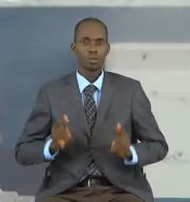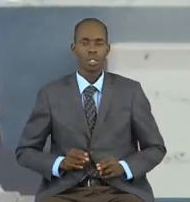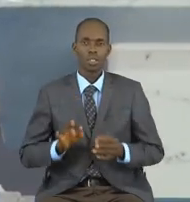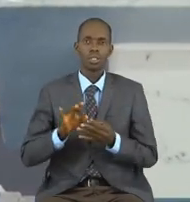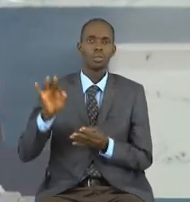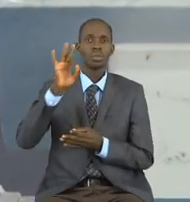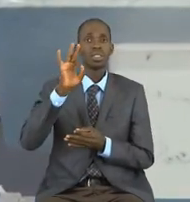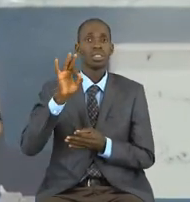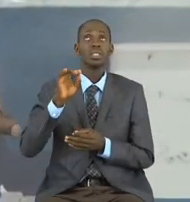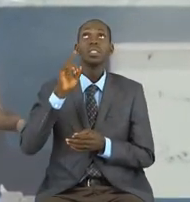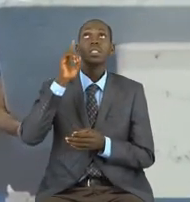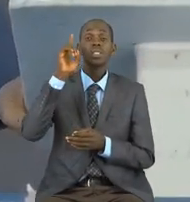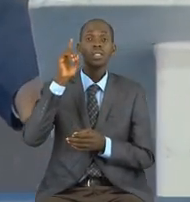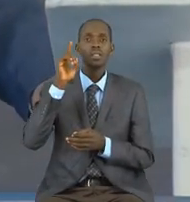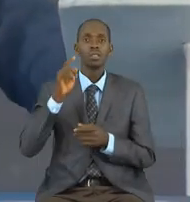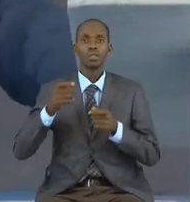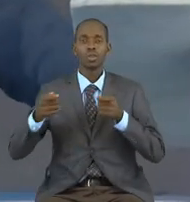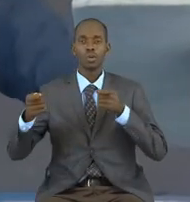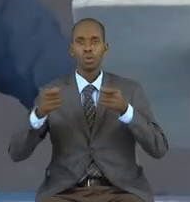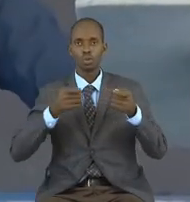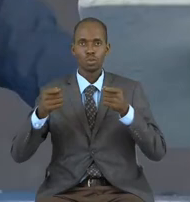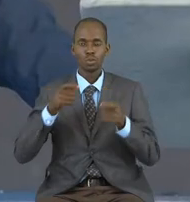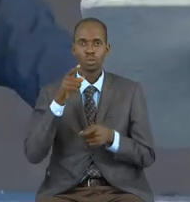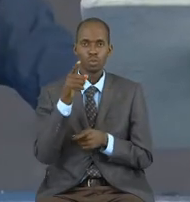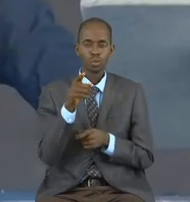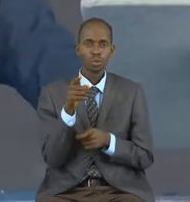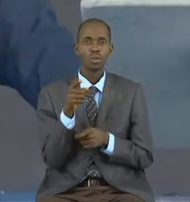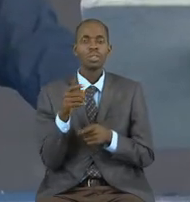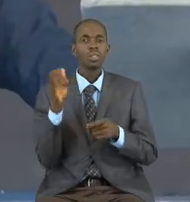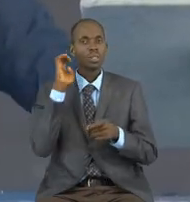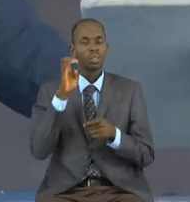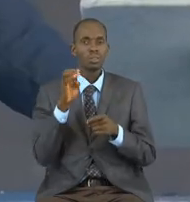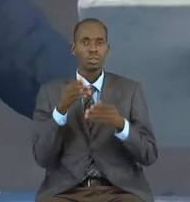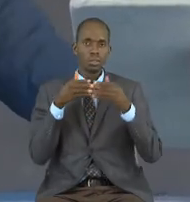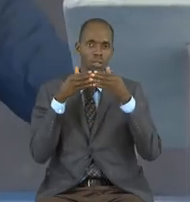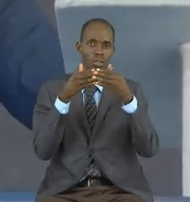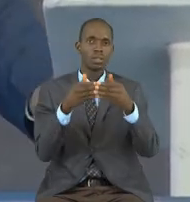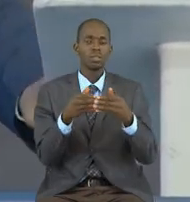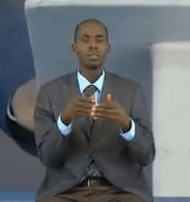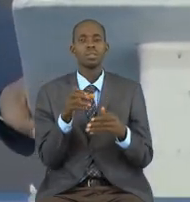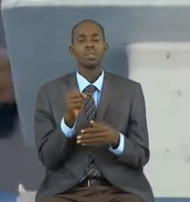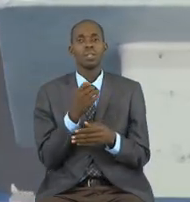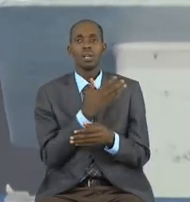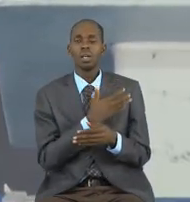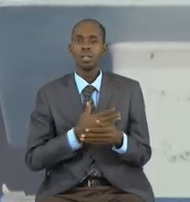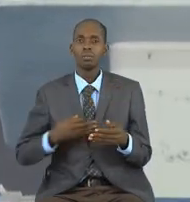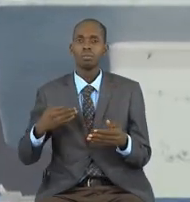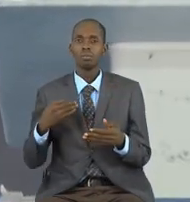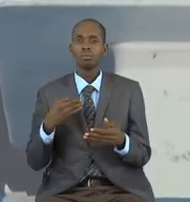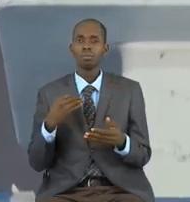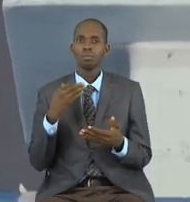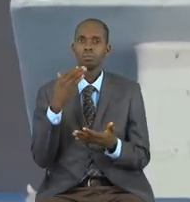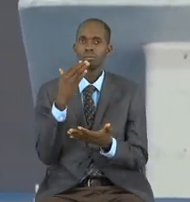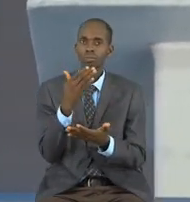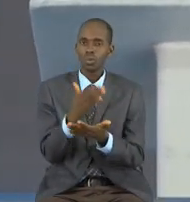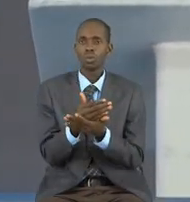He controls, he directs, He constrains. Look at what he